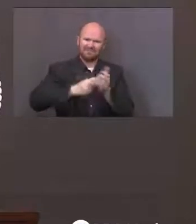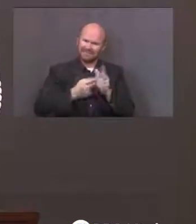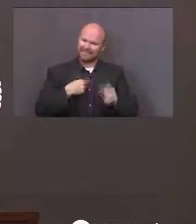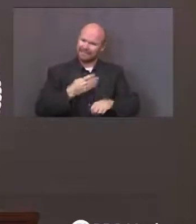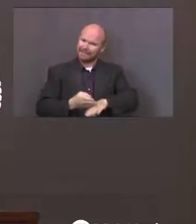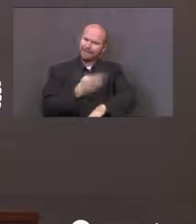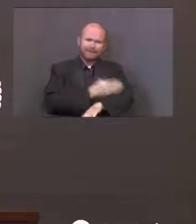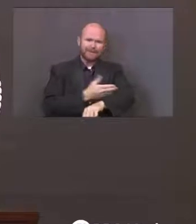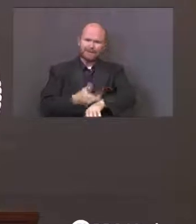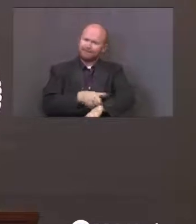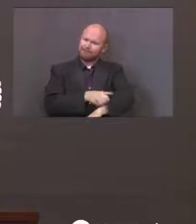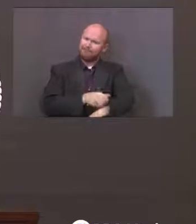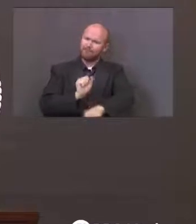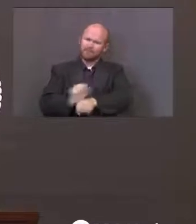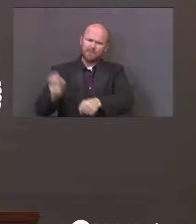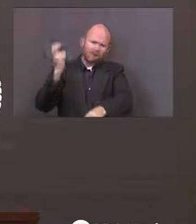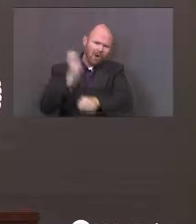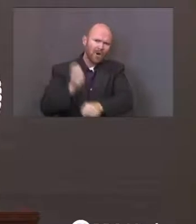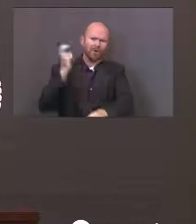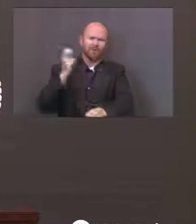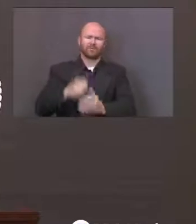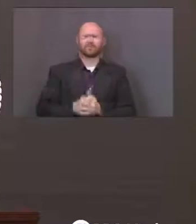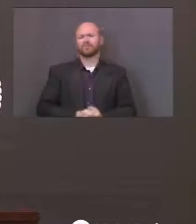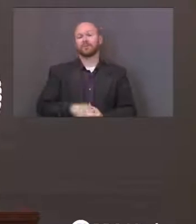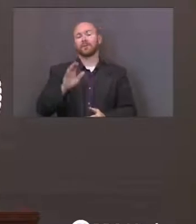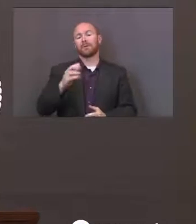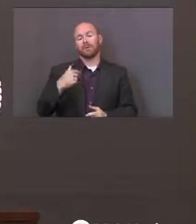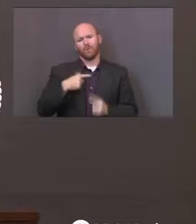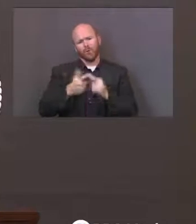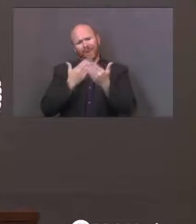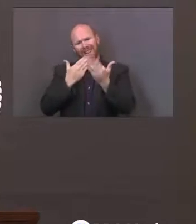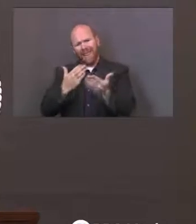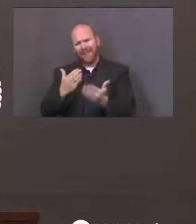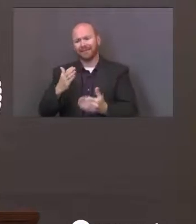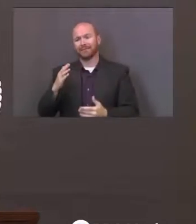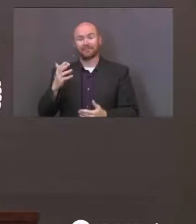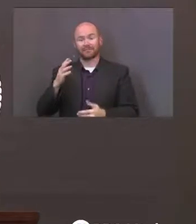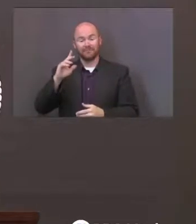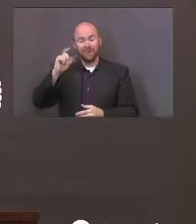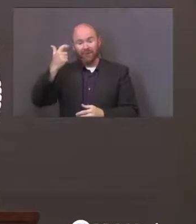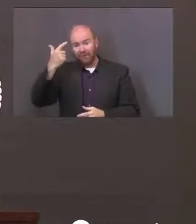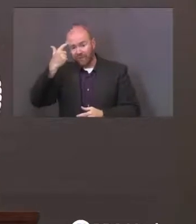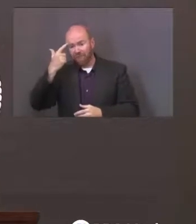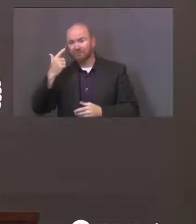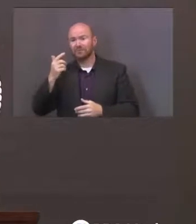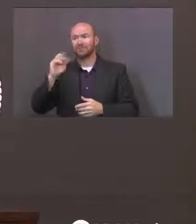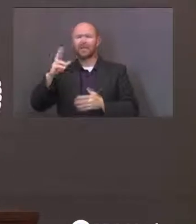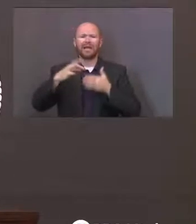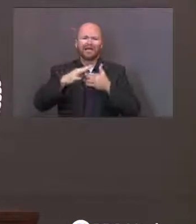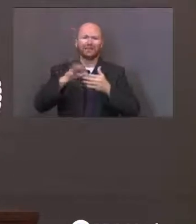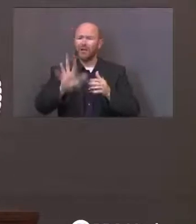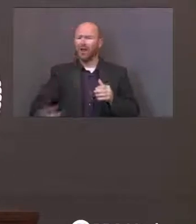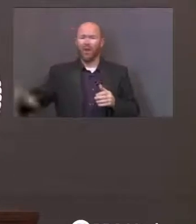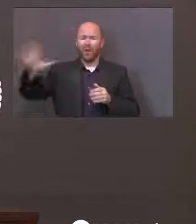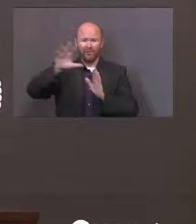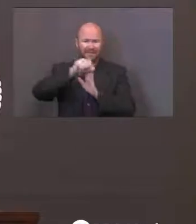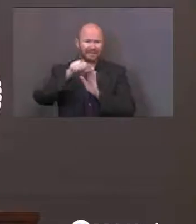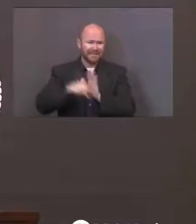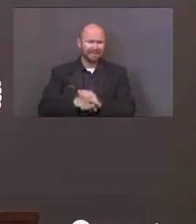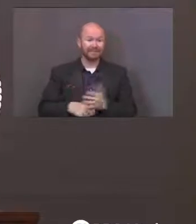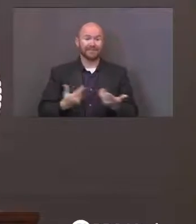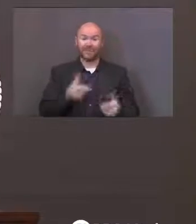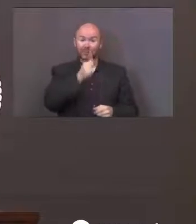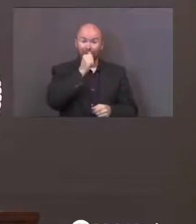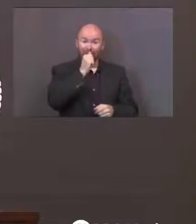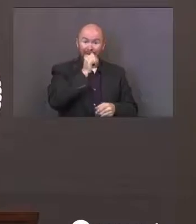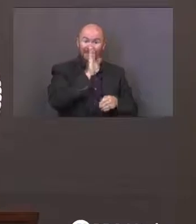fall. I want to thank everyone across the state, in government and the private sector, who's been involved in thinking through this accountability